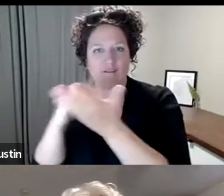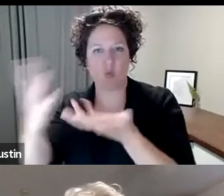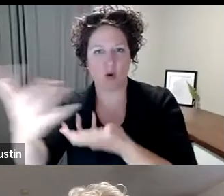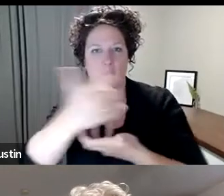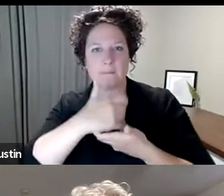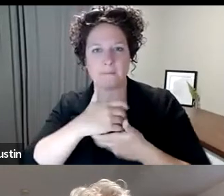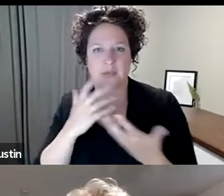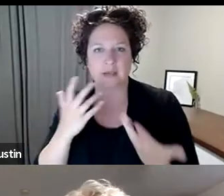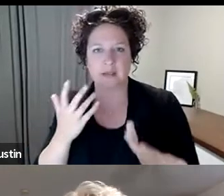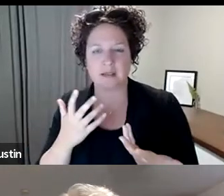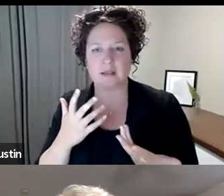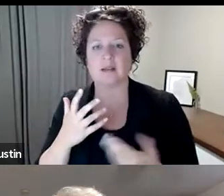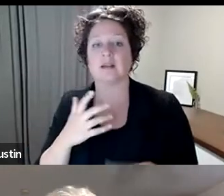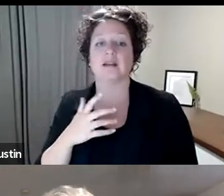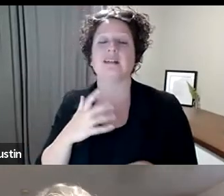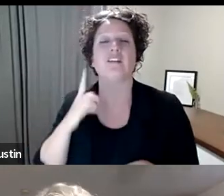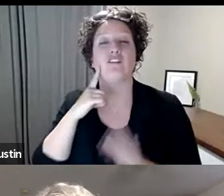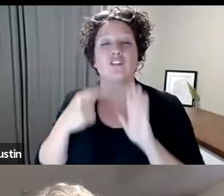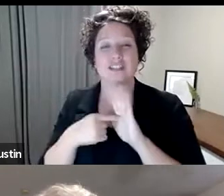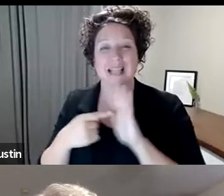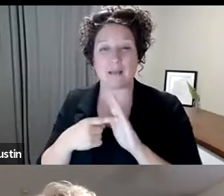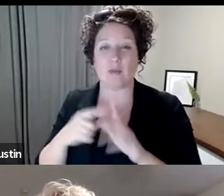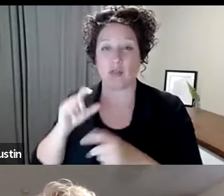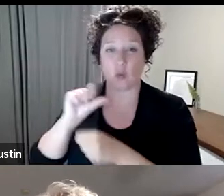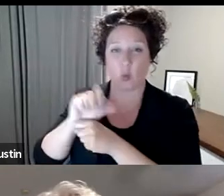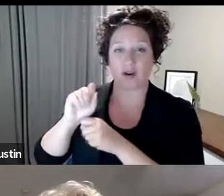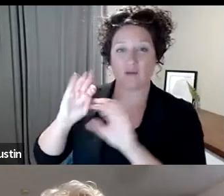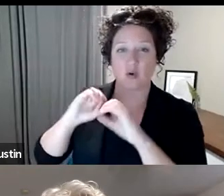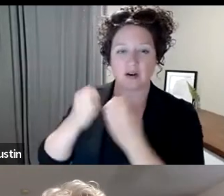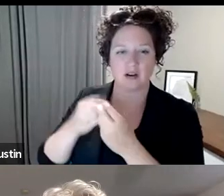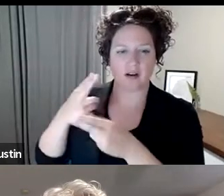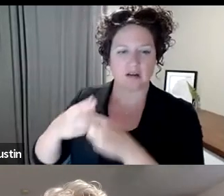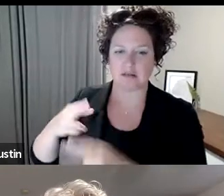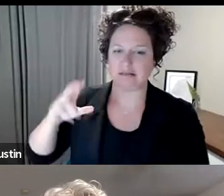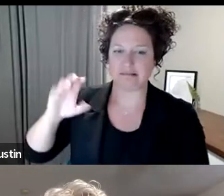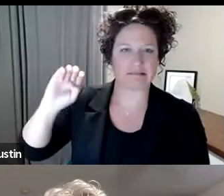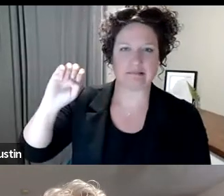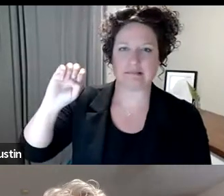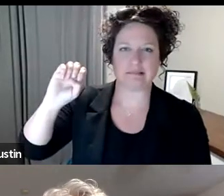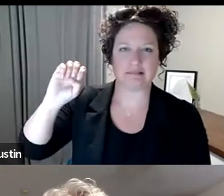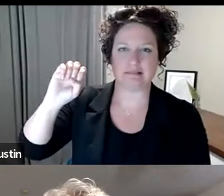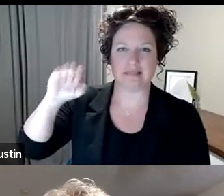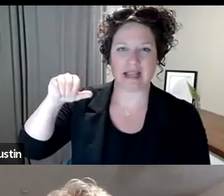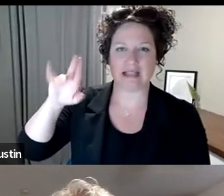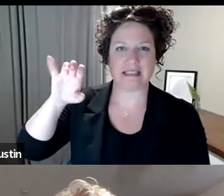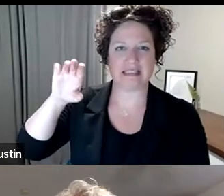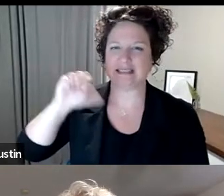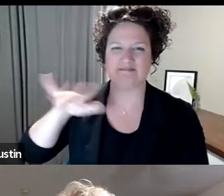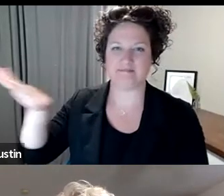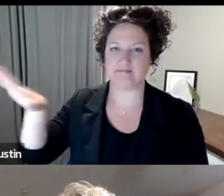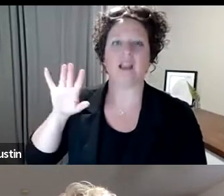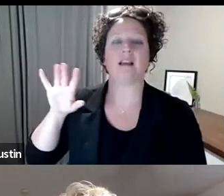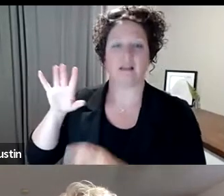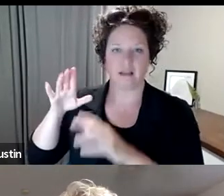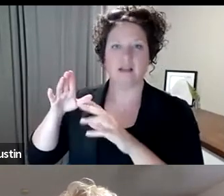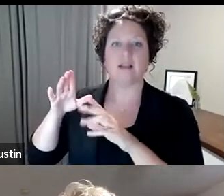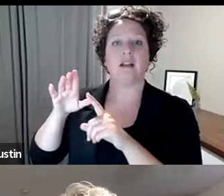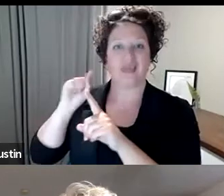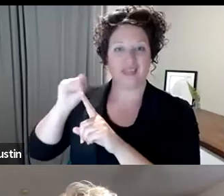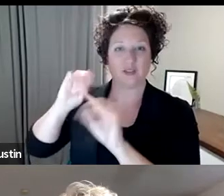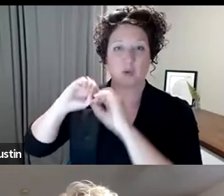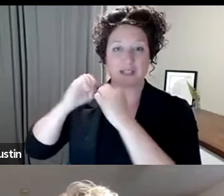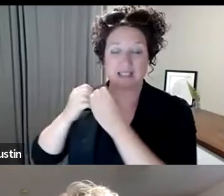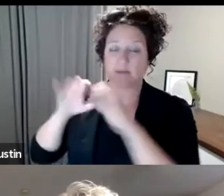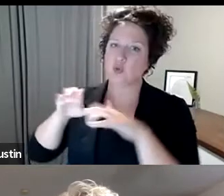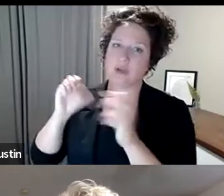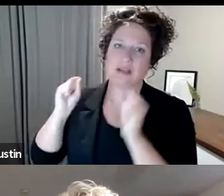information. I'll refer, for example, to the work of an organization called Equis, run by a friend of mine named Stephanie Valencia, that's been doing very